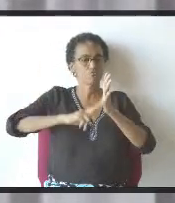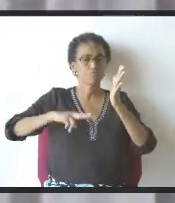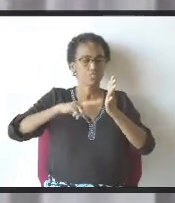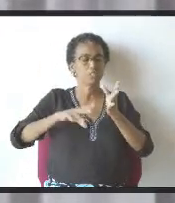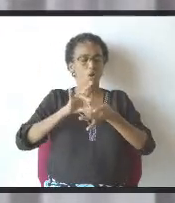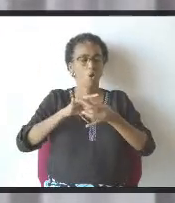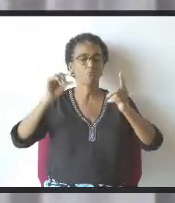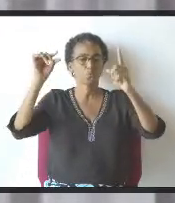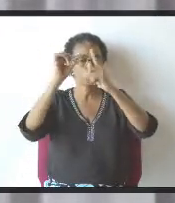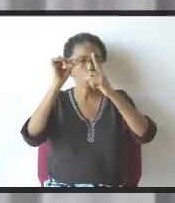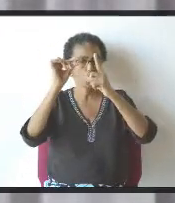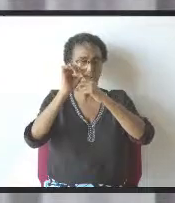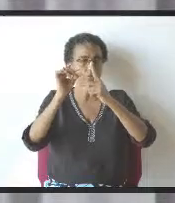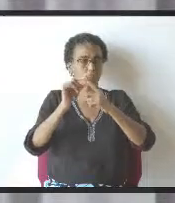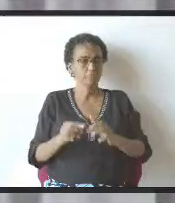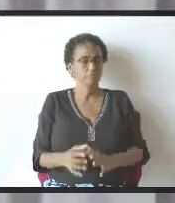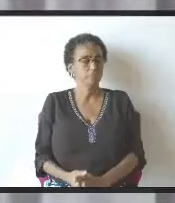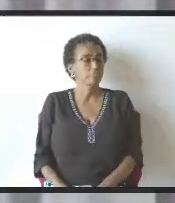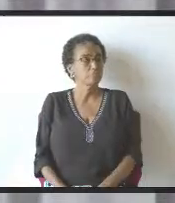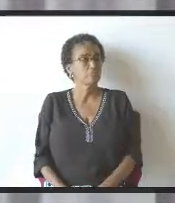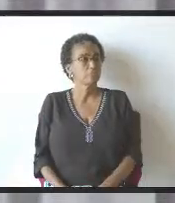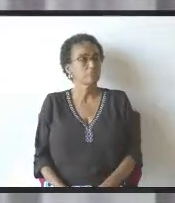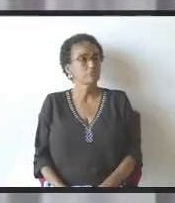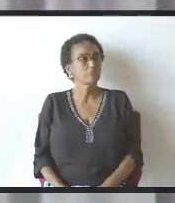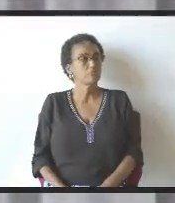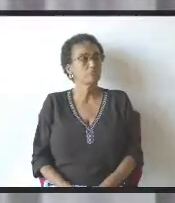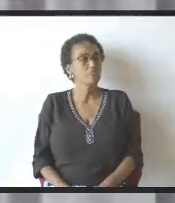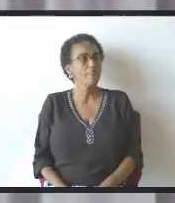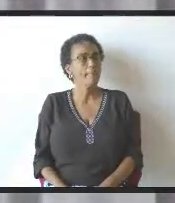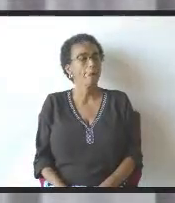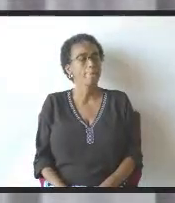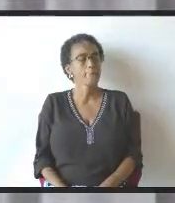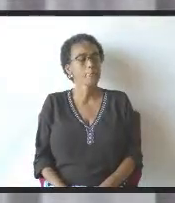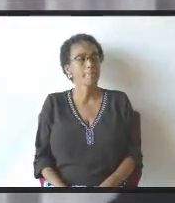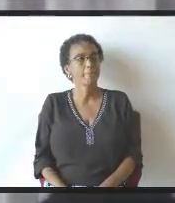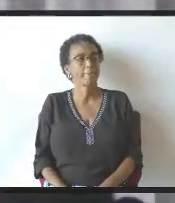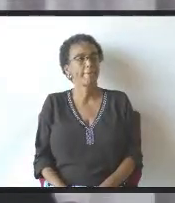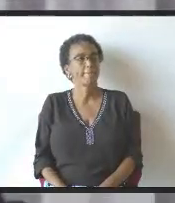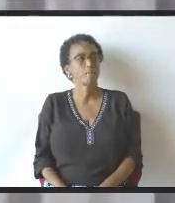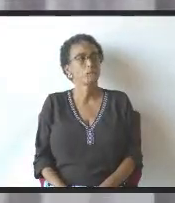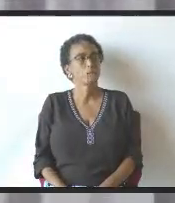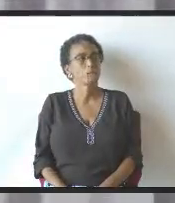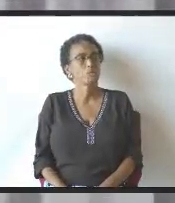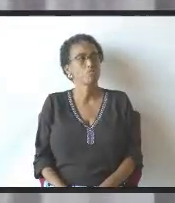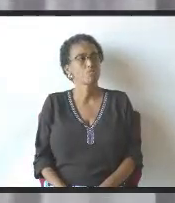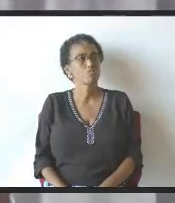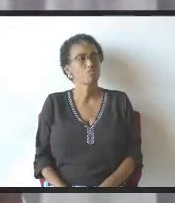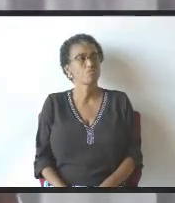read God's word.